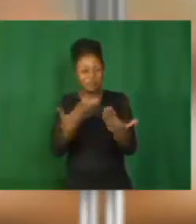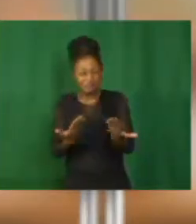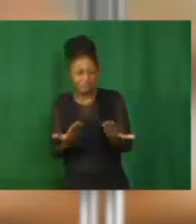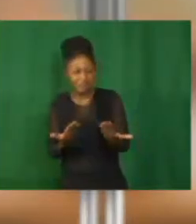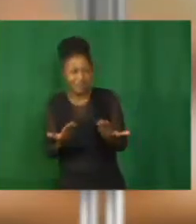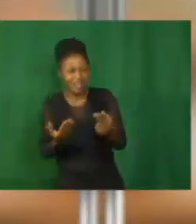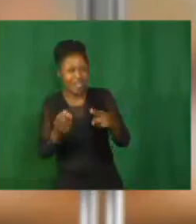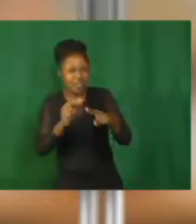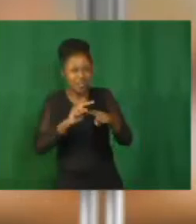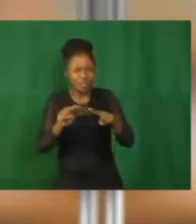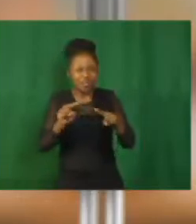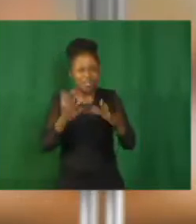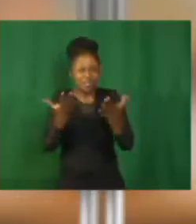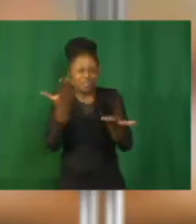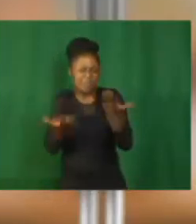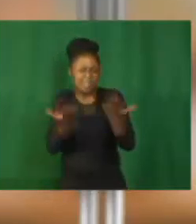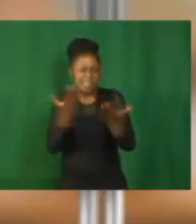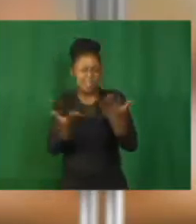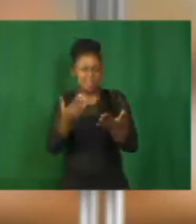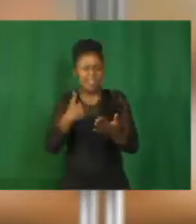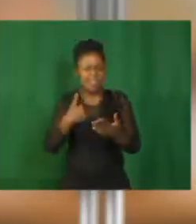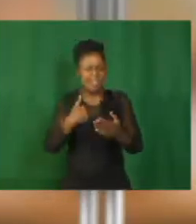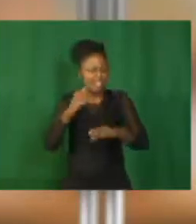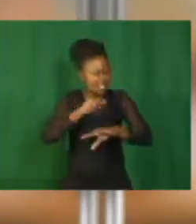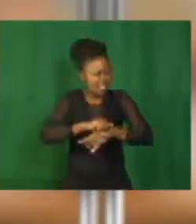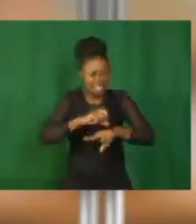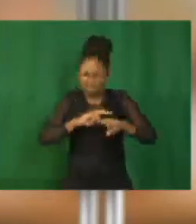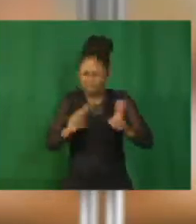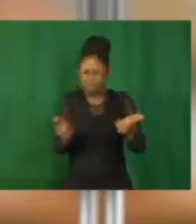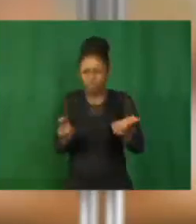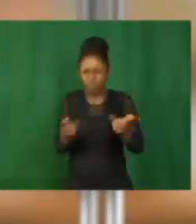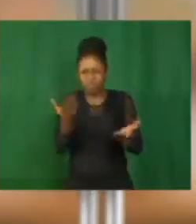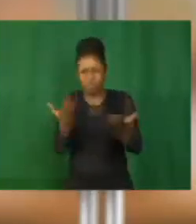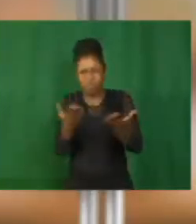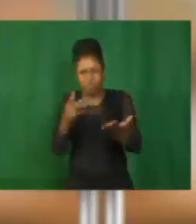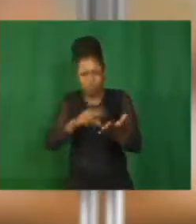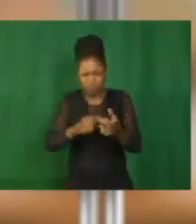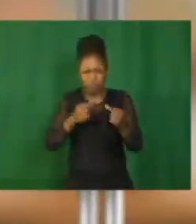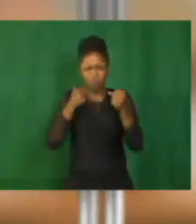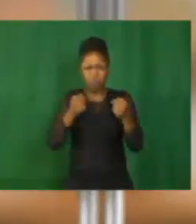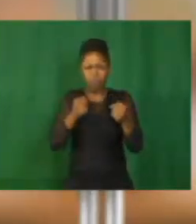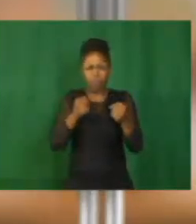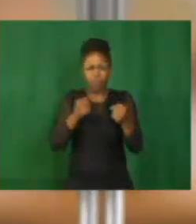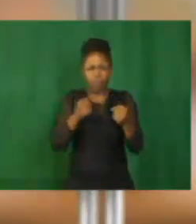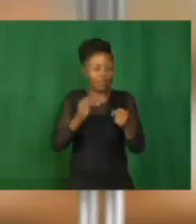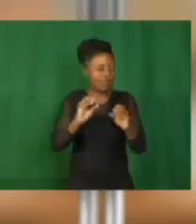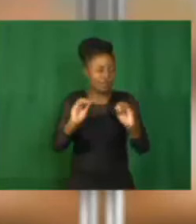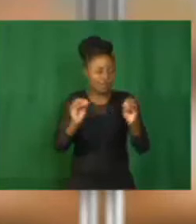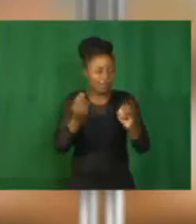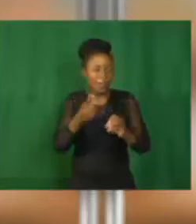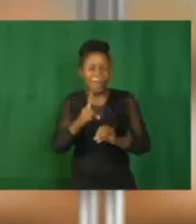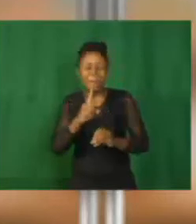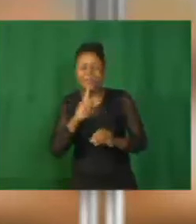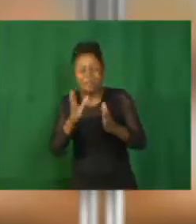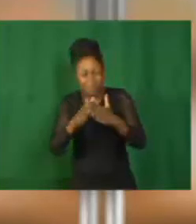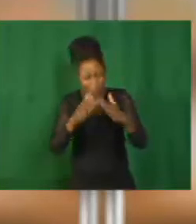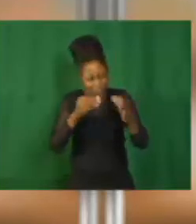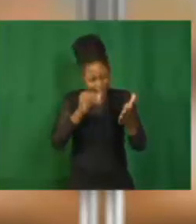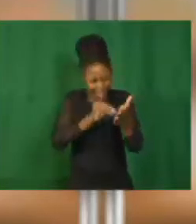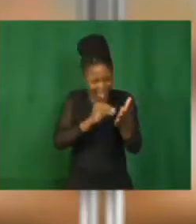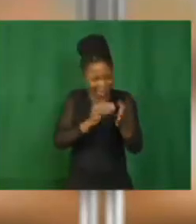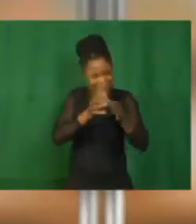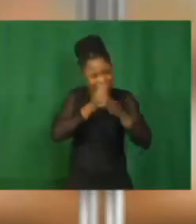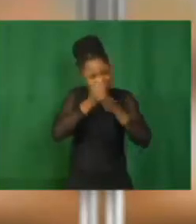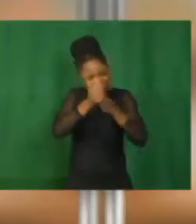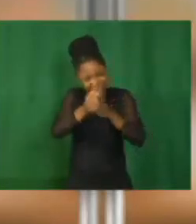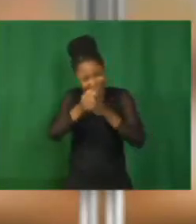because you are unable to take the position, but because someone else has actually taken that position. So you need to